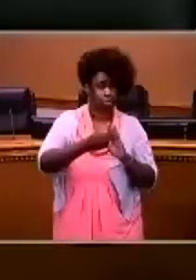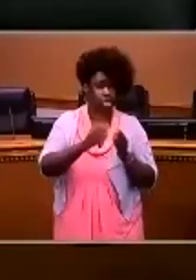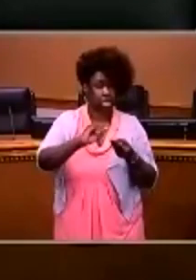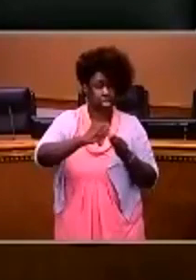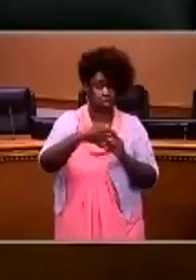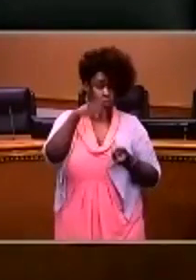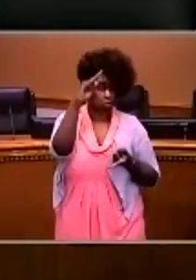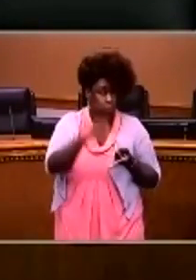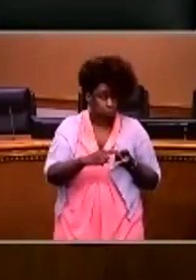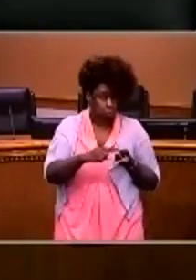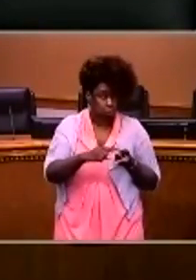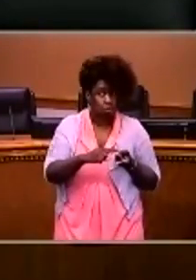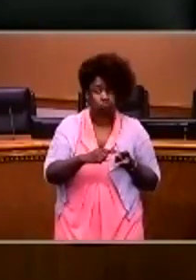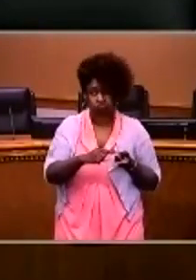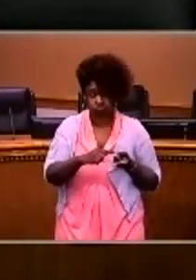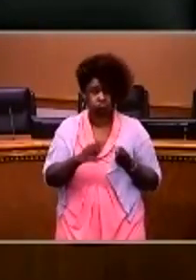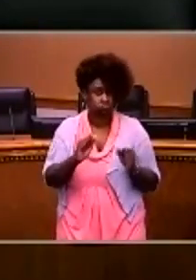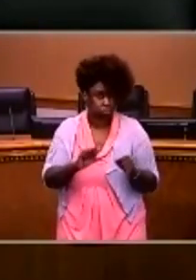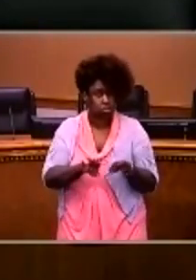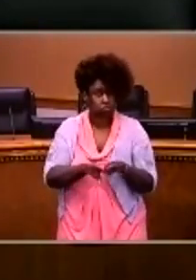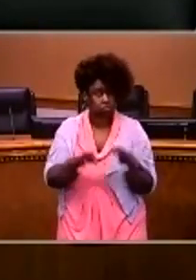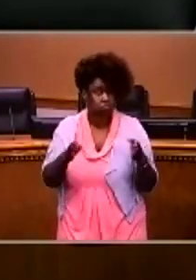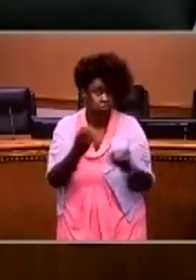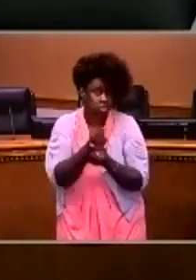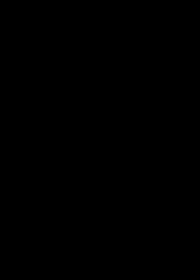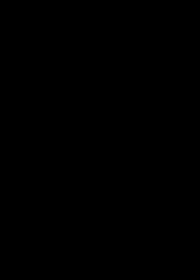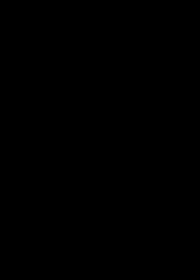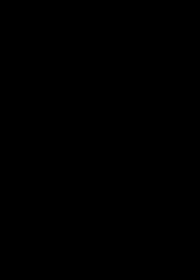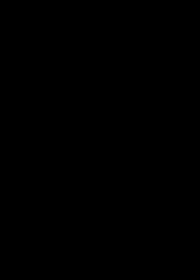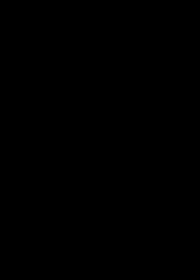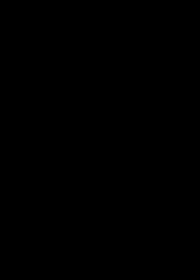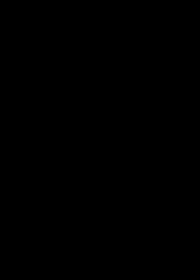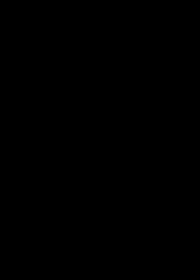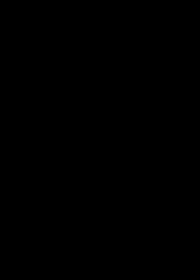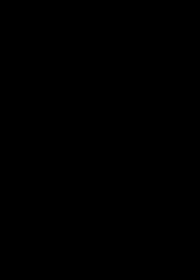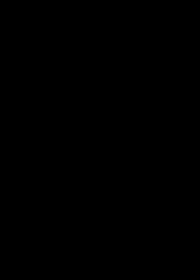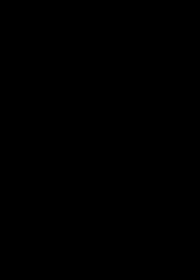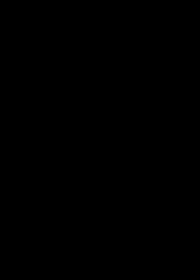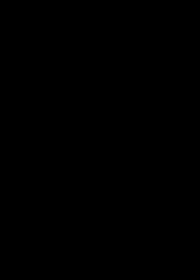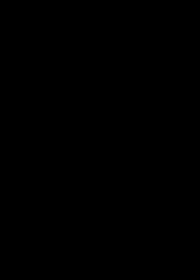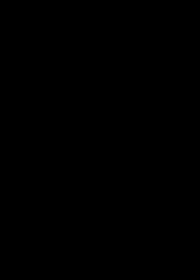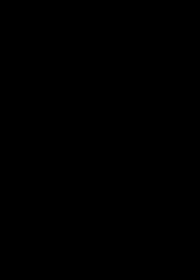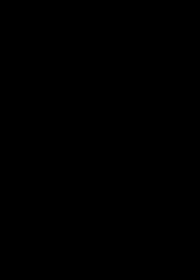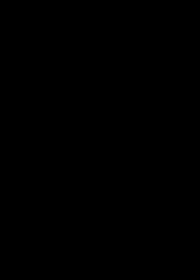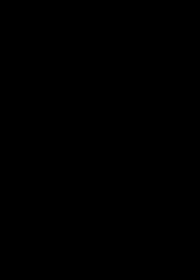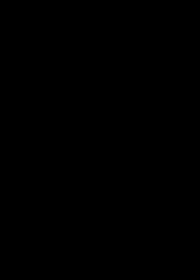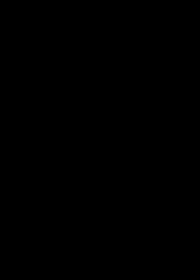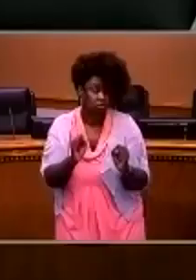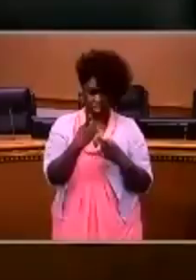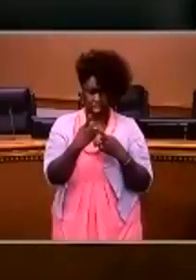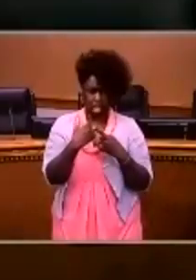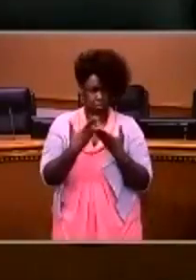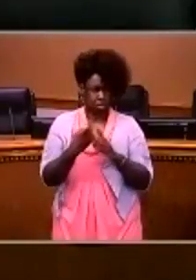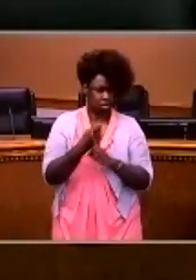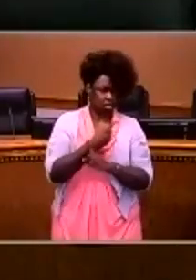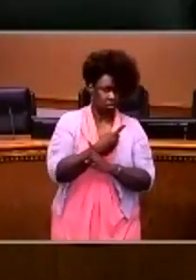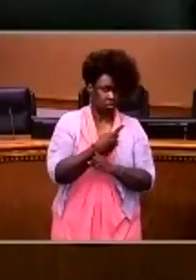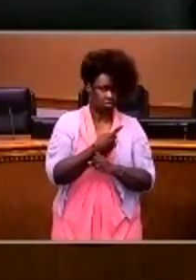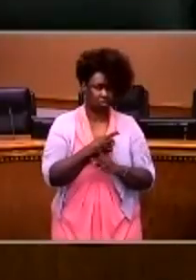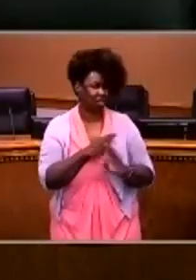Yeah, I think we can do this safely. I'm sorry, I kind of lost you in there. But yeah, Oh, you're good.